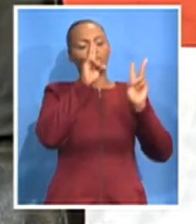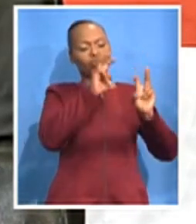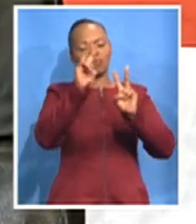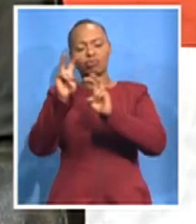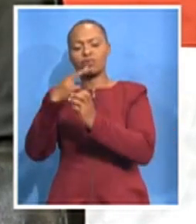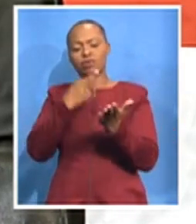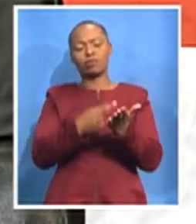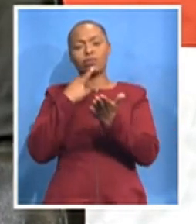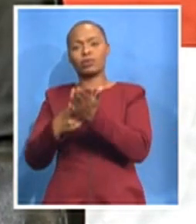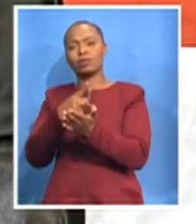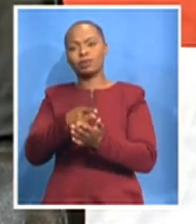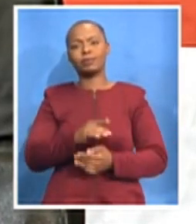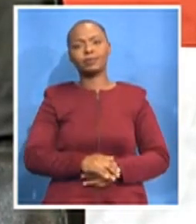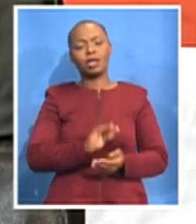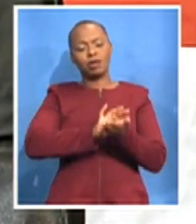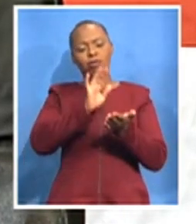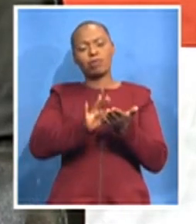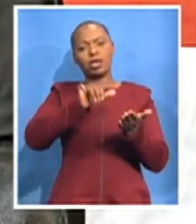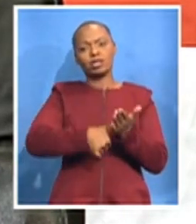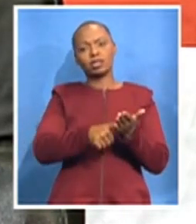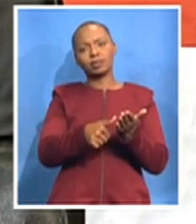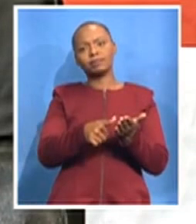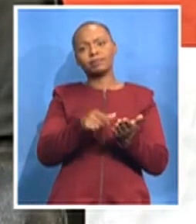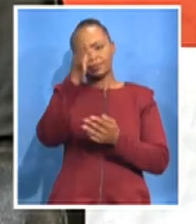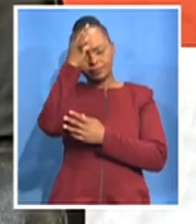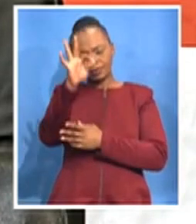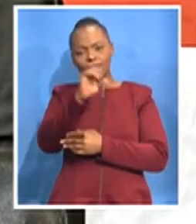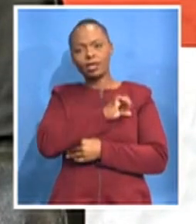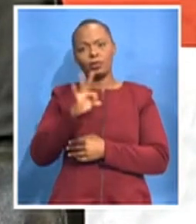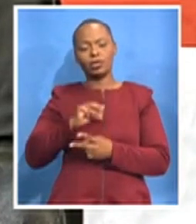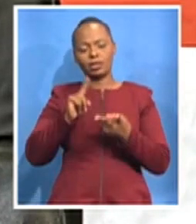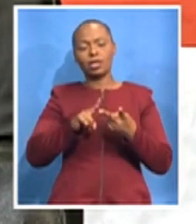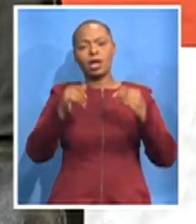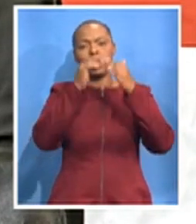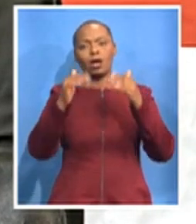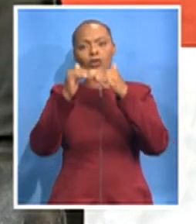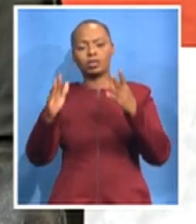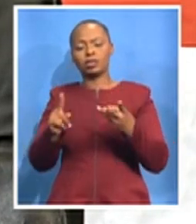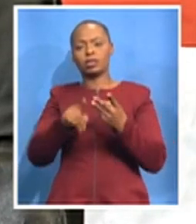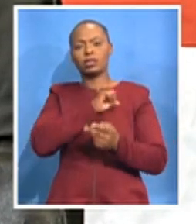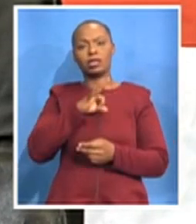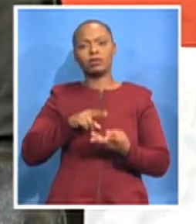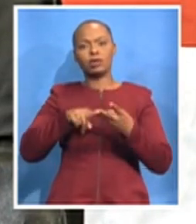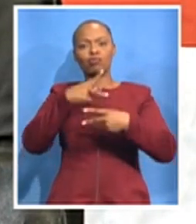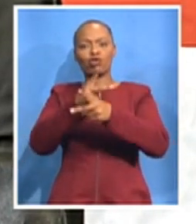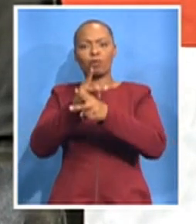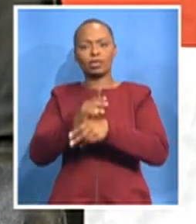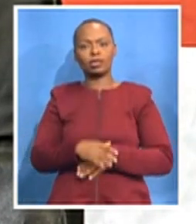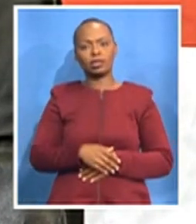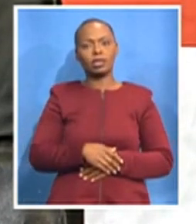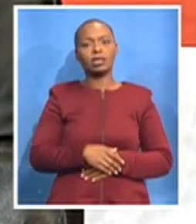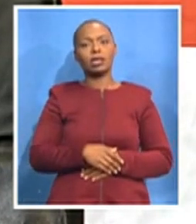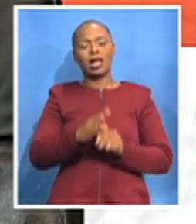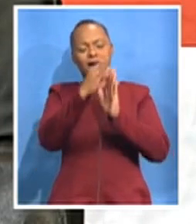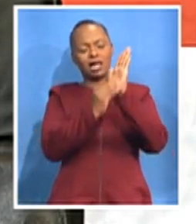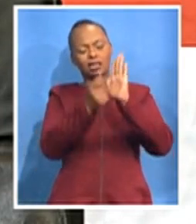of government employees, housing, irregular appointments of staff, and procurement. I list the below long titles of the first 6 and